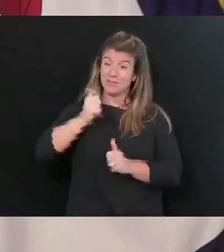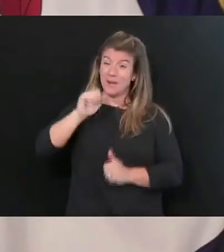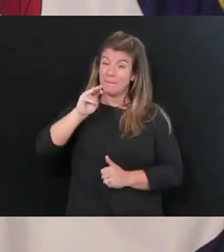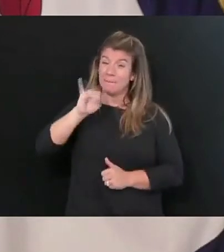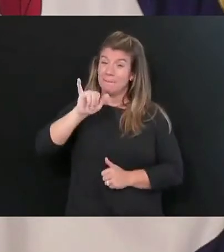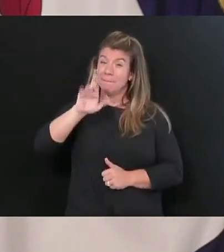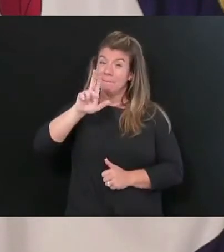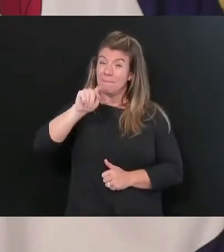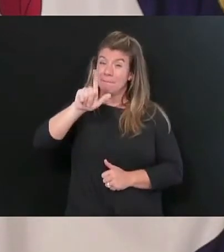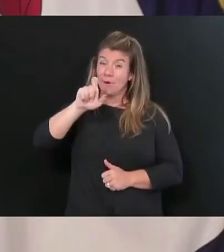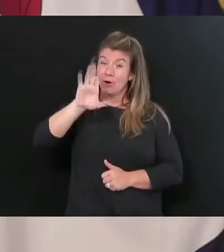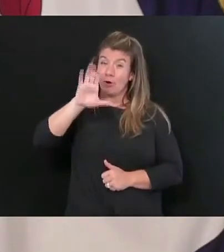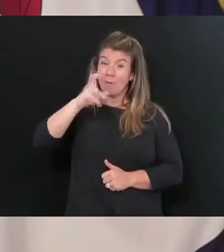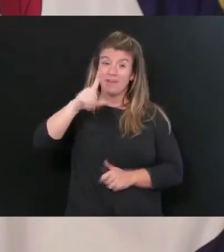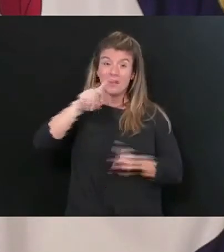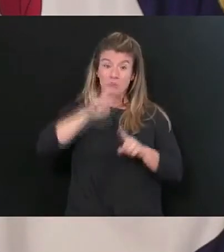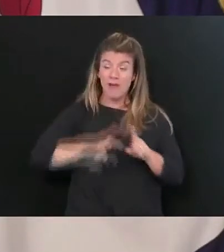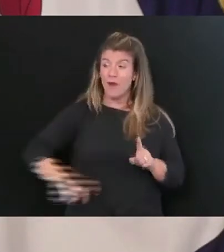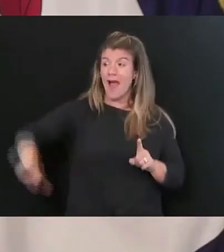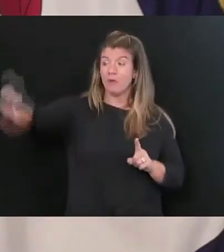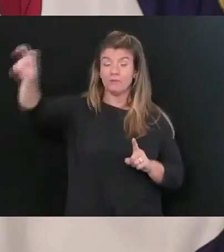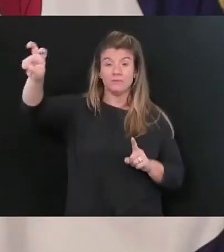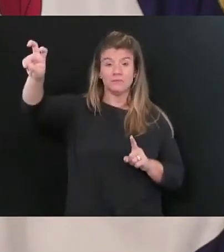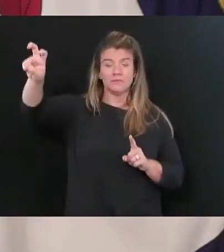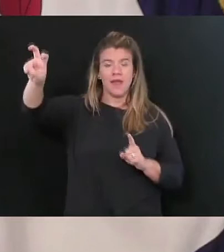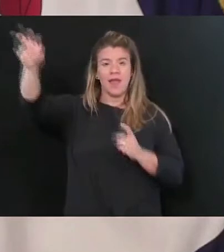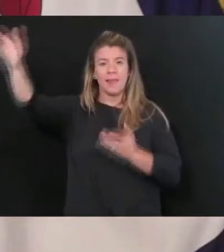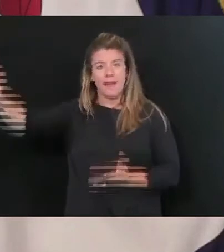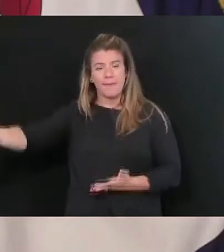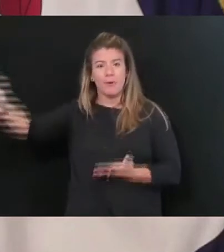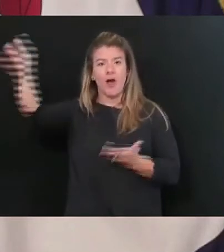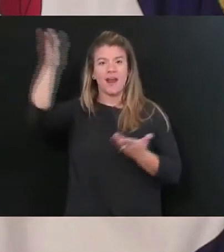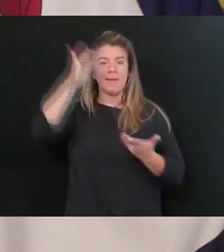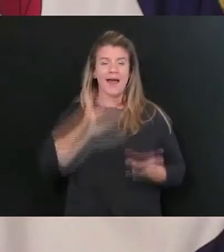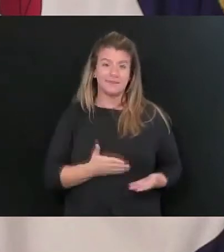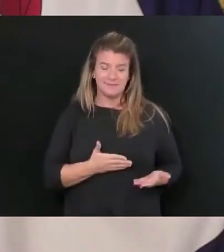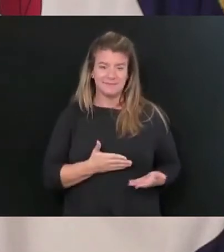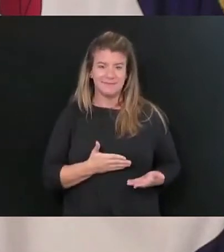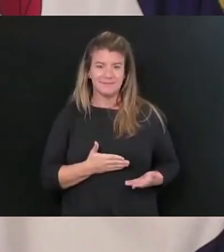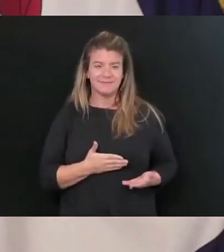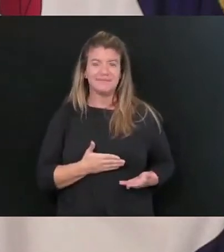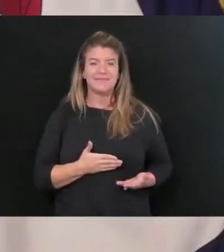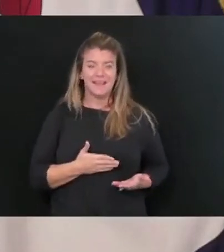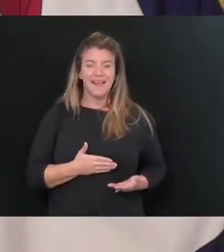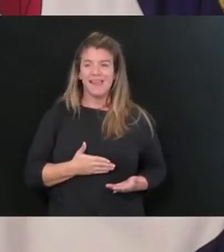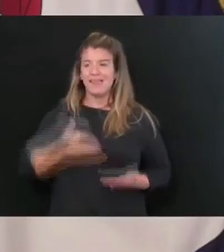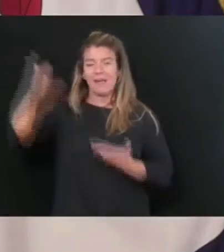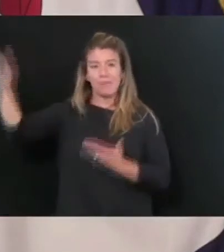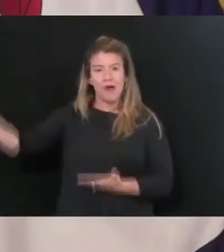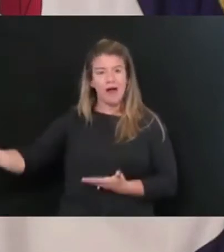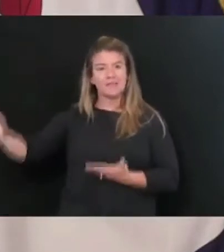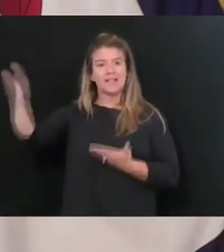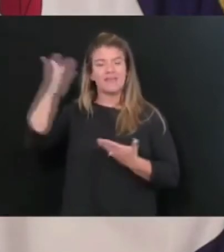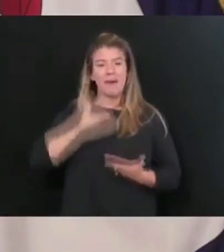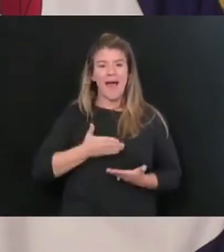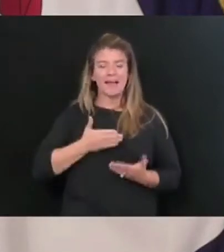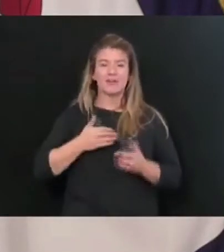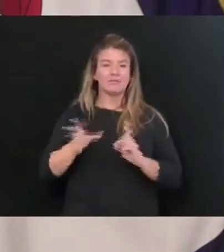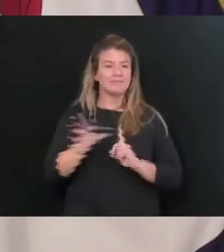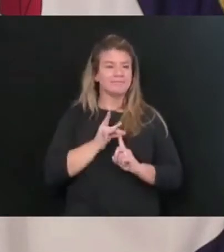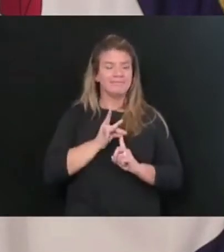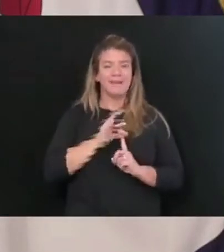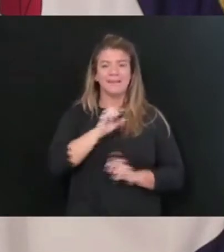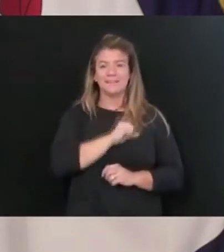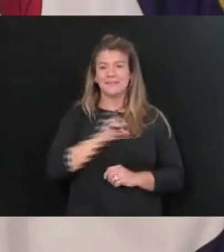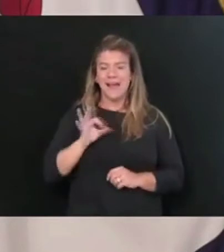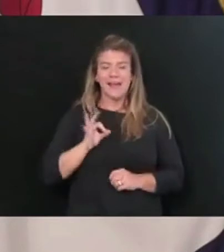brought stuff back. And when they brought stuff back, a lot of people brought stuff as staff or whatever it may be at nursing homes,